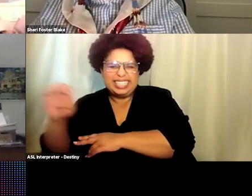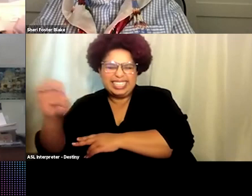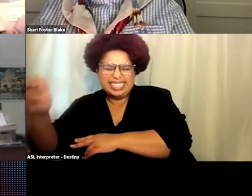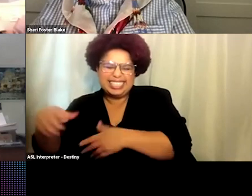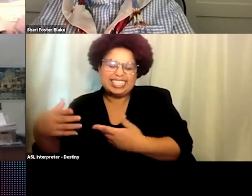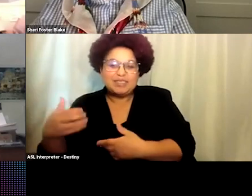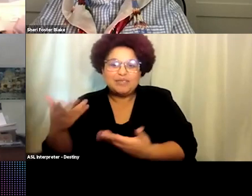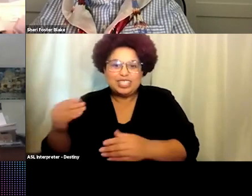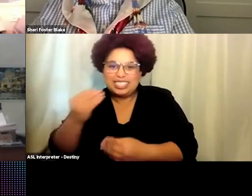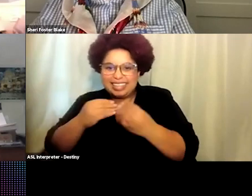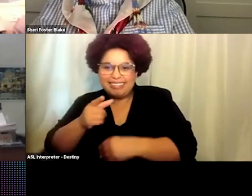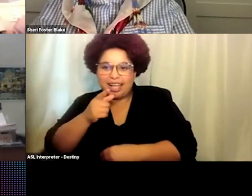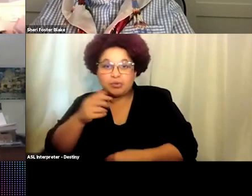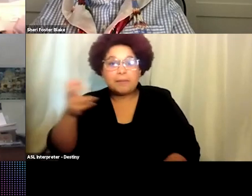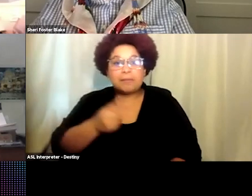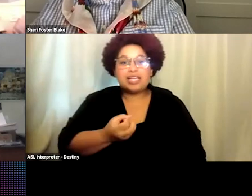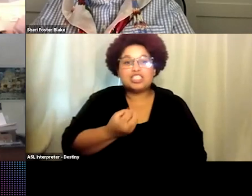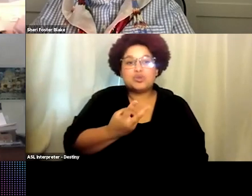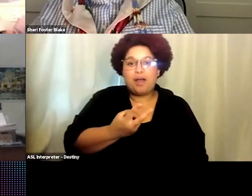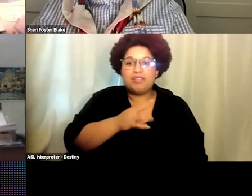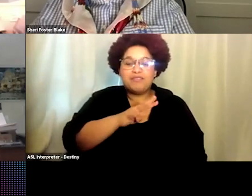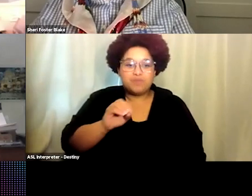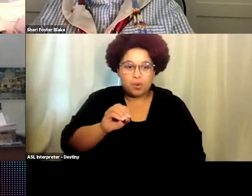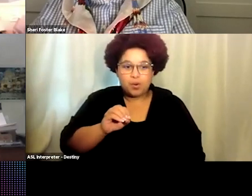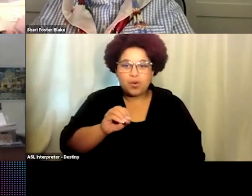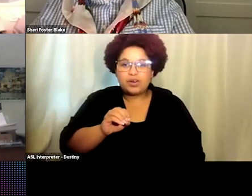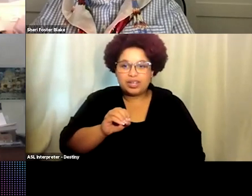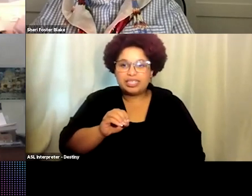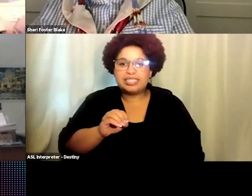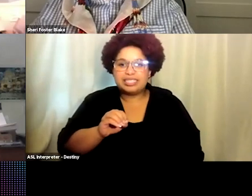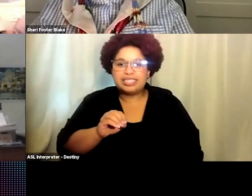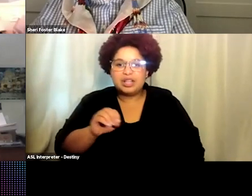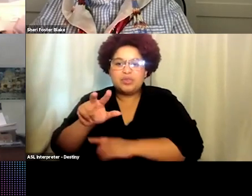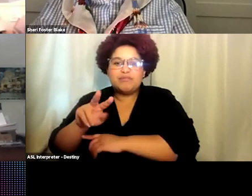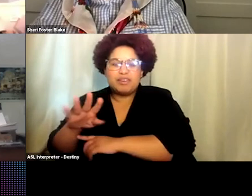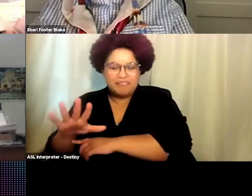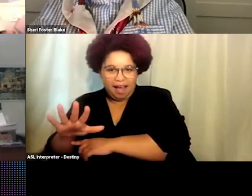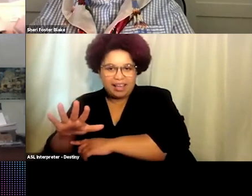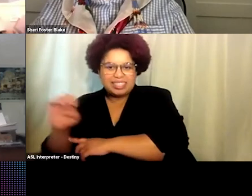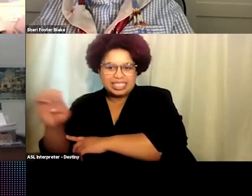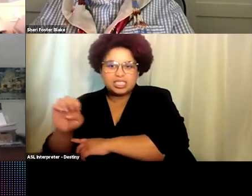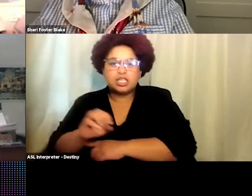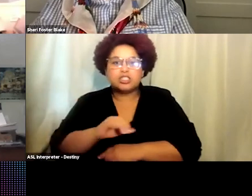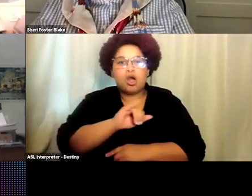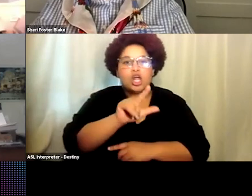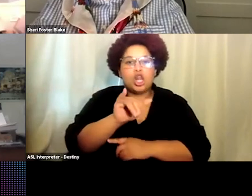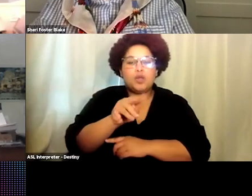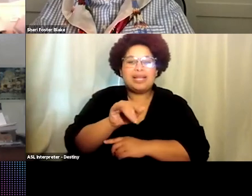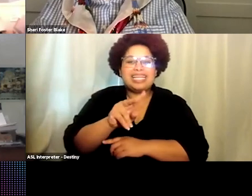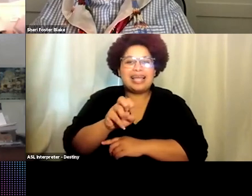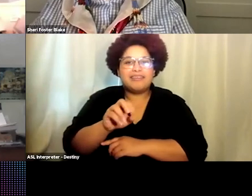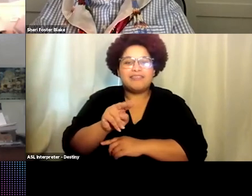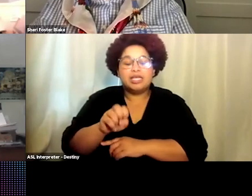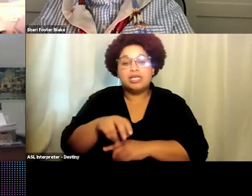be back at 12:45 Pacific, 3:45 Eastern for our next panel, Illuminative, Recentering Native